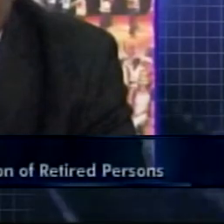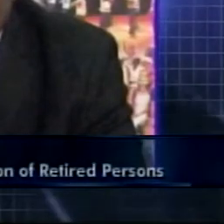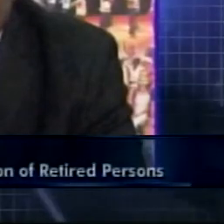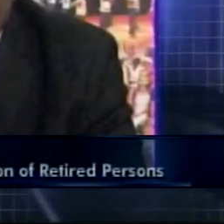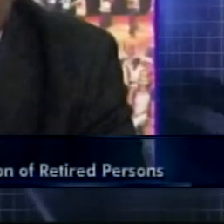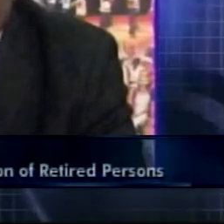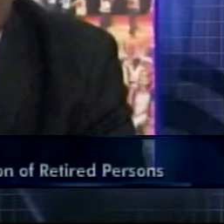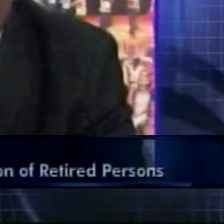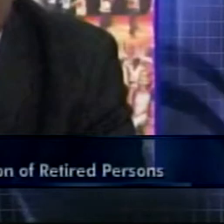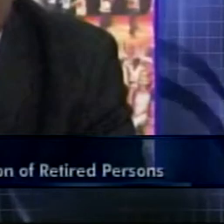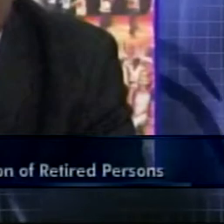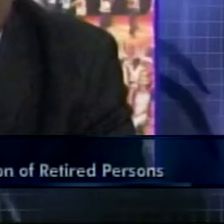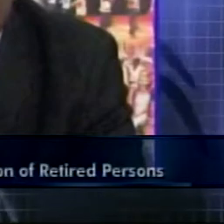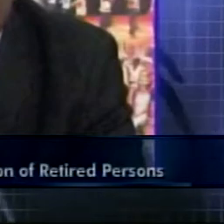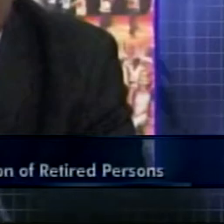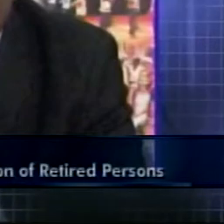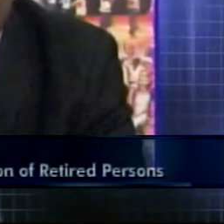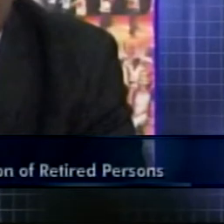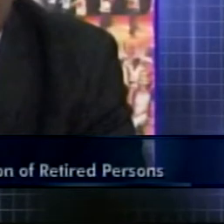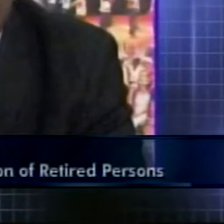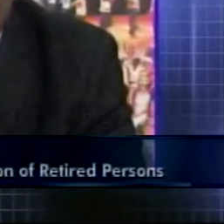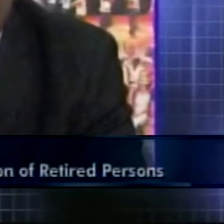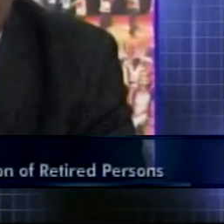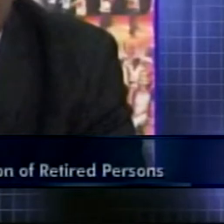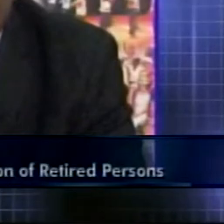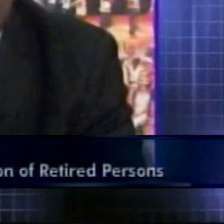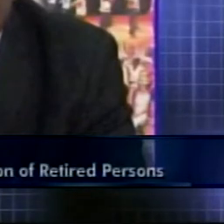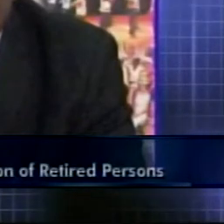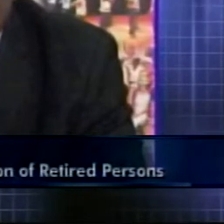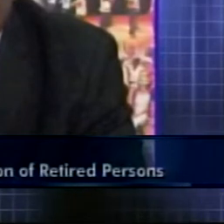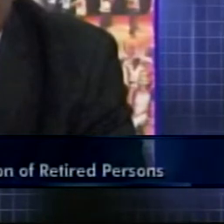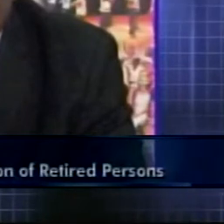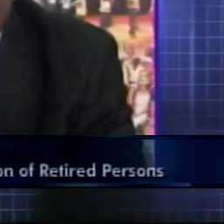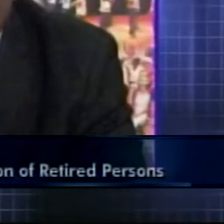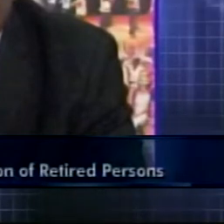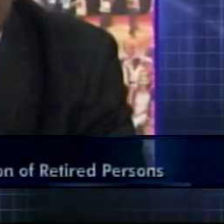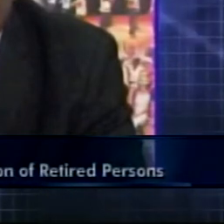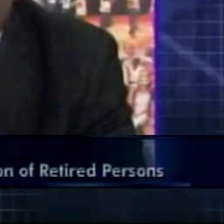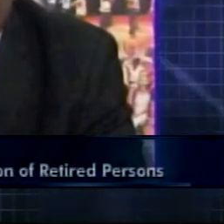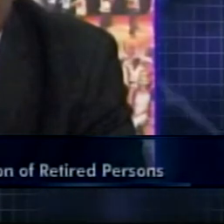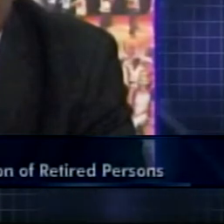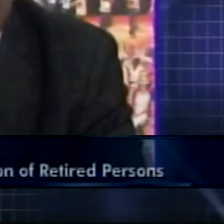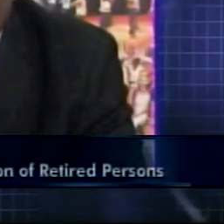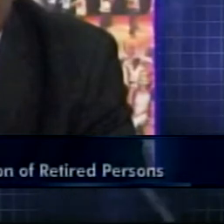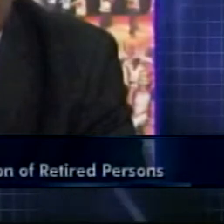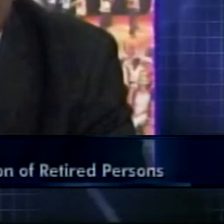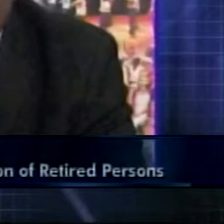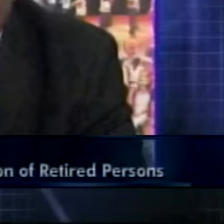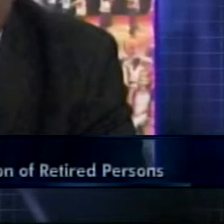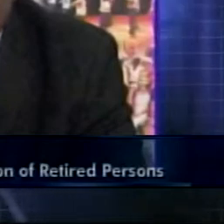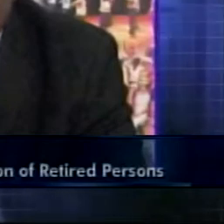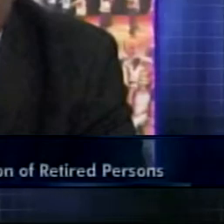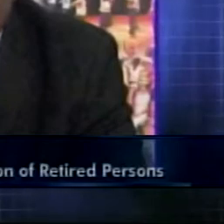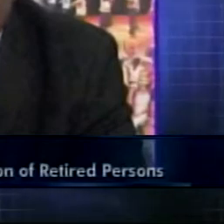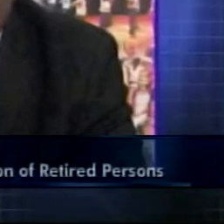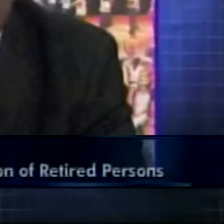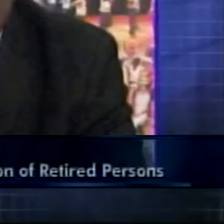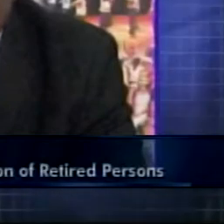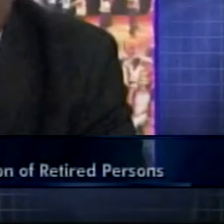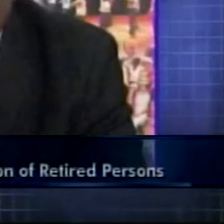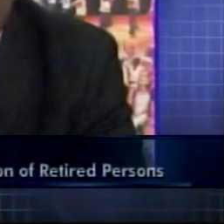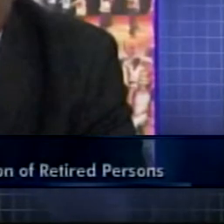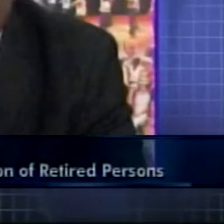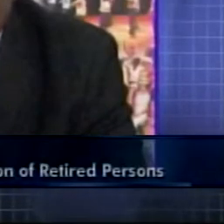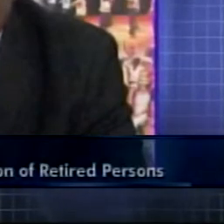very successful so far, but we think we need to look at what we're doing and see how we can improve, to